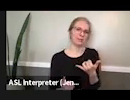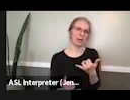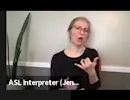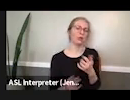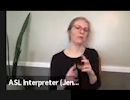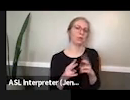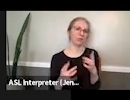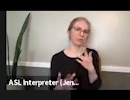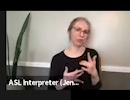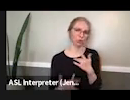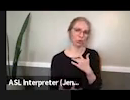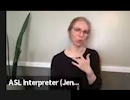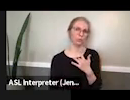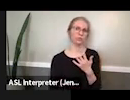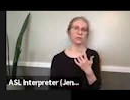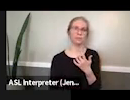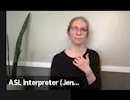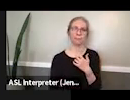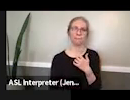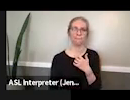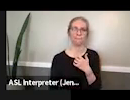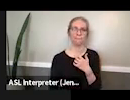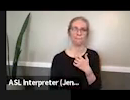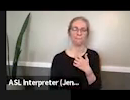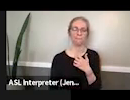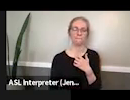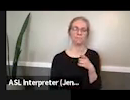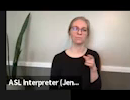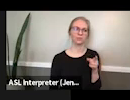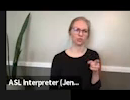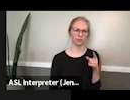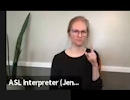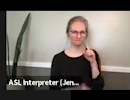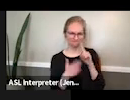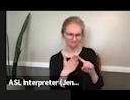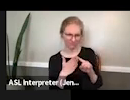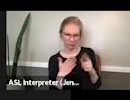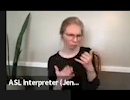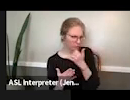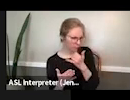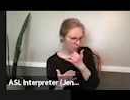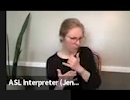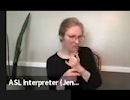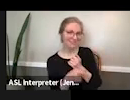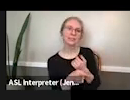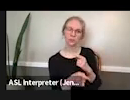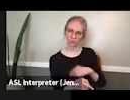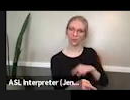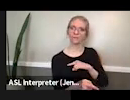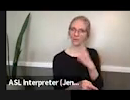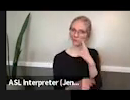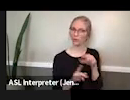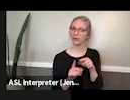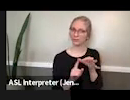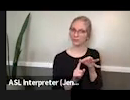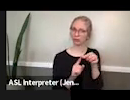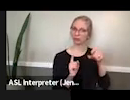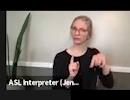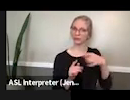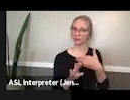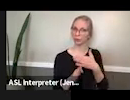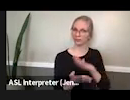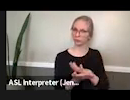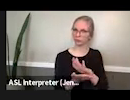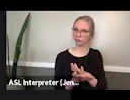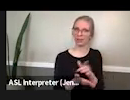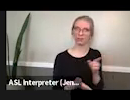She's looking to what actually is wrong with him. He has qualified for the special needs preschool, and she's